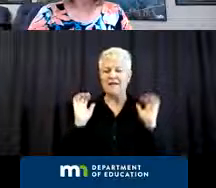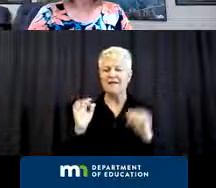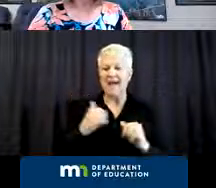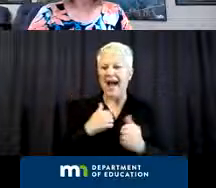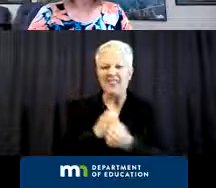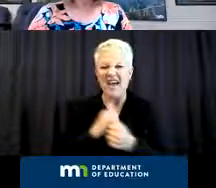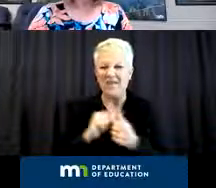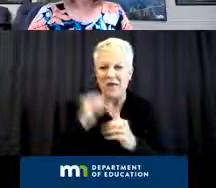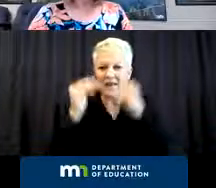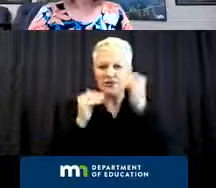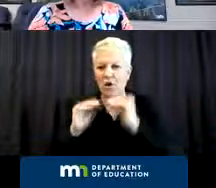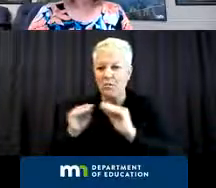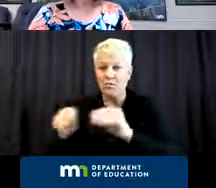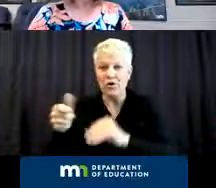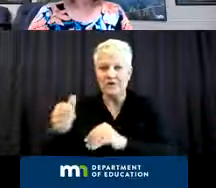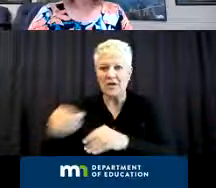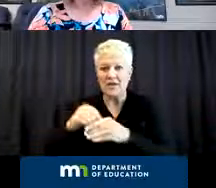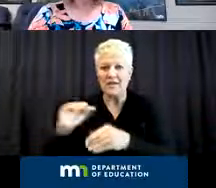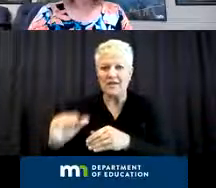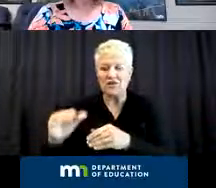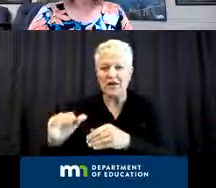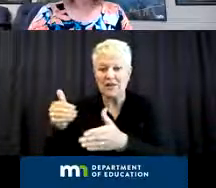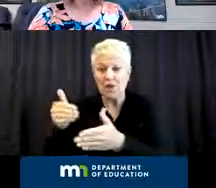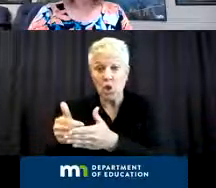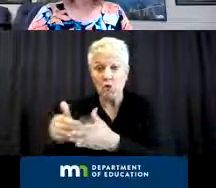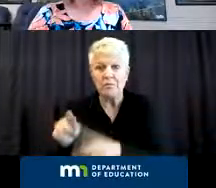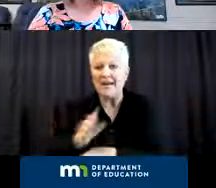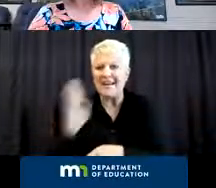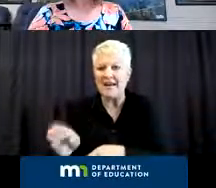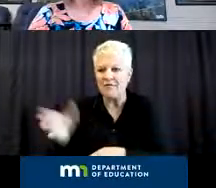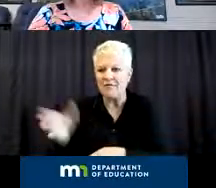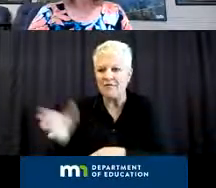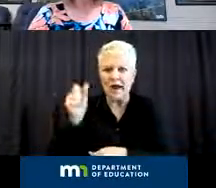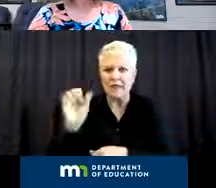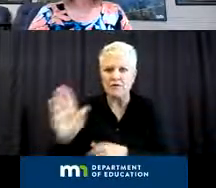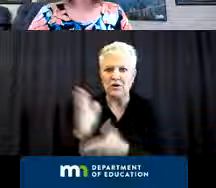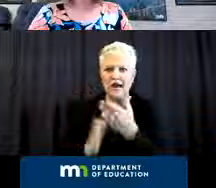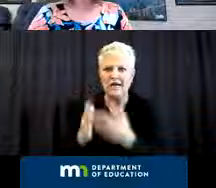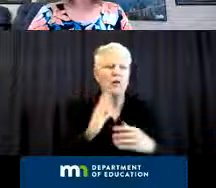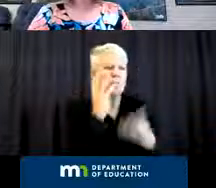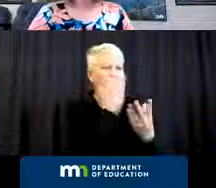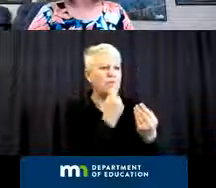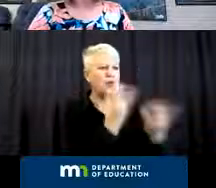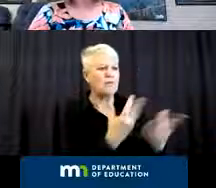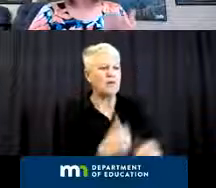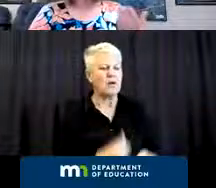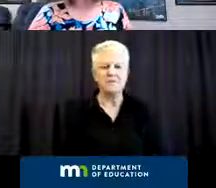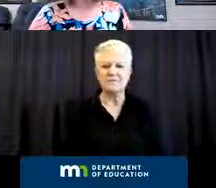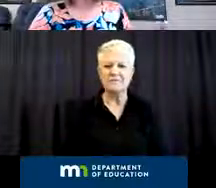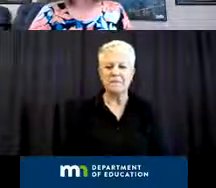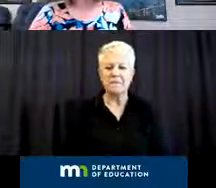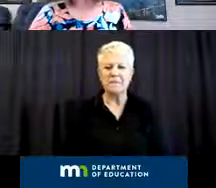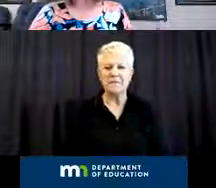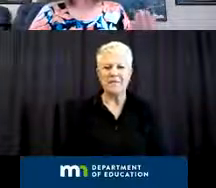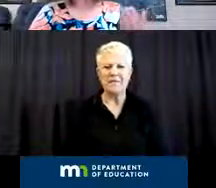how the adult put herself in the child's proximity, but never grabbed her hand. Beautiful, beautiful. And this